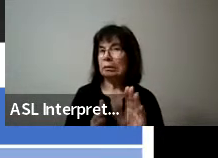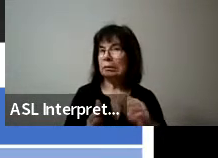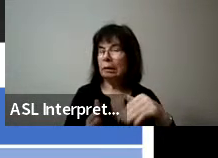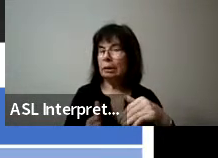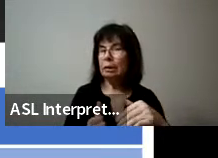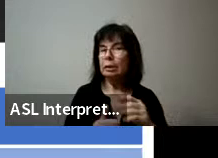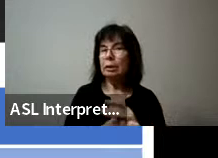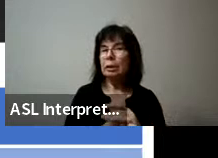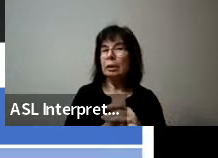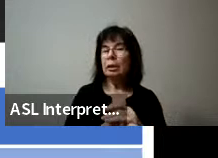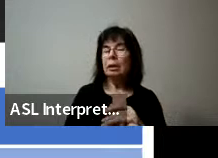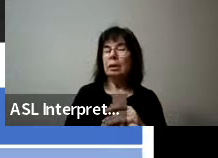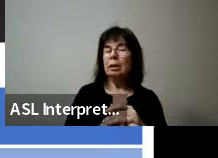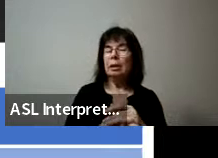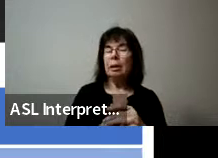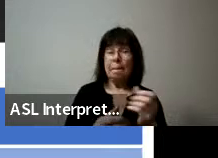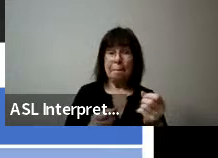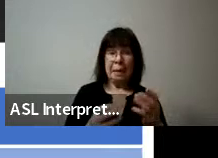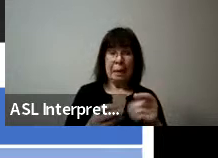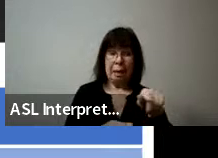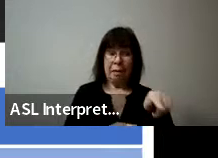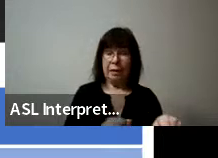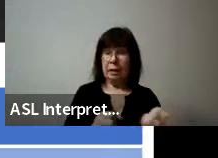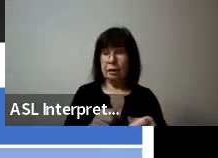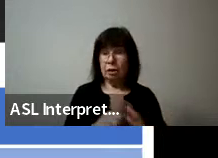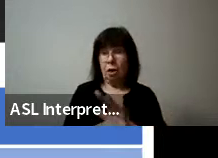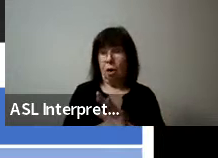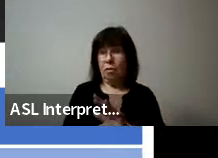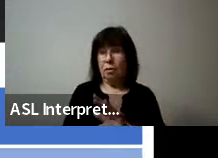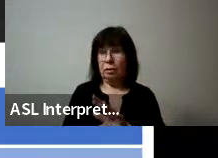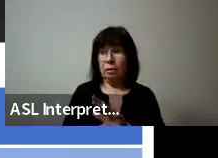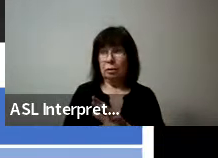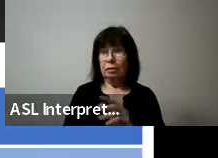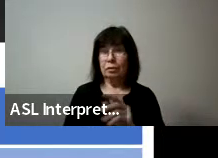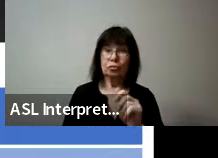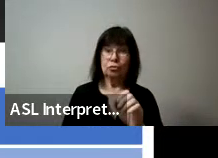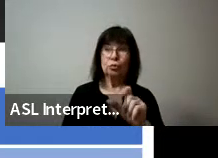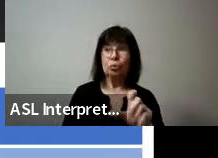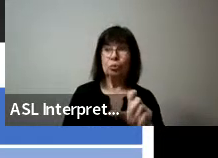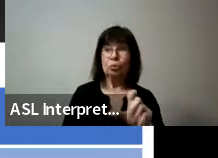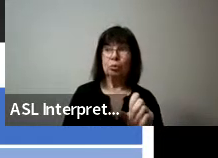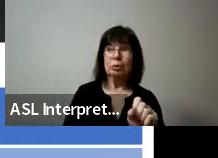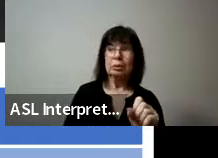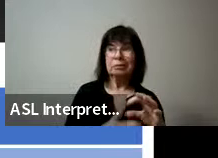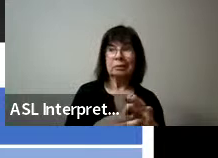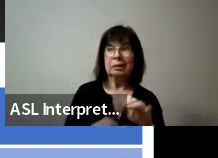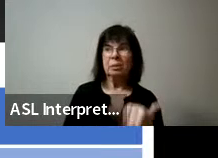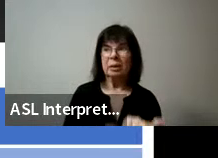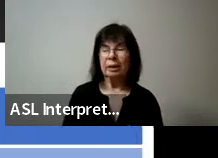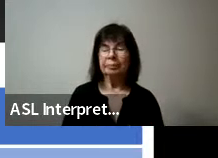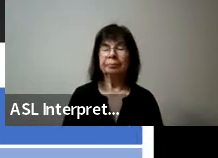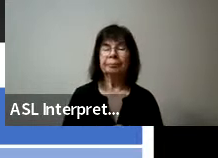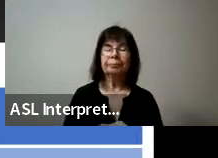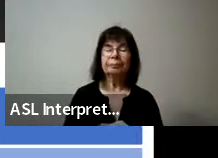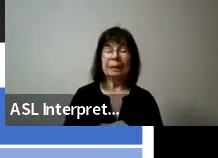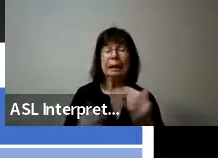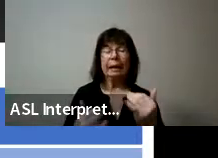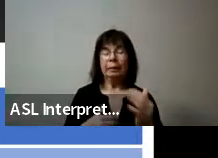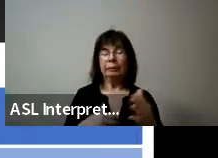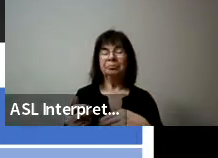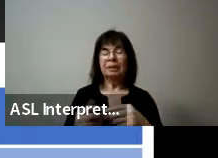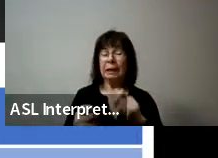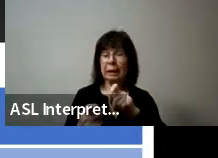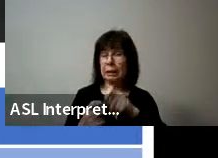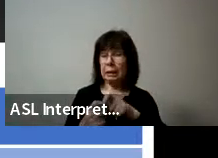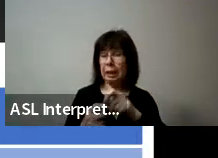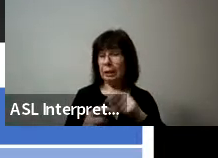helpful and effective, which many of these COVID tools are. So we don't know exactly when that